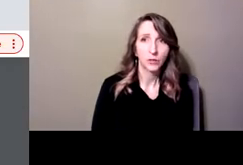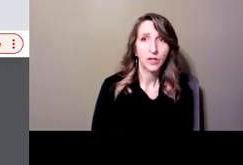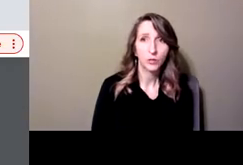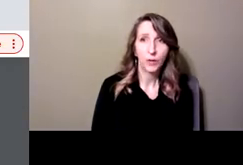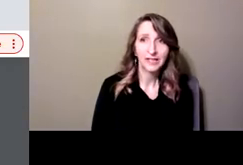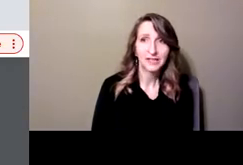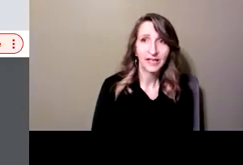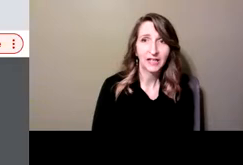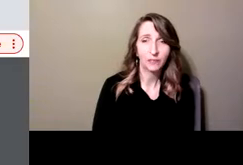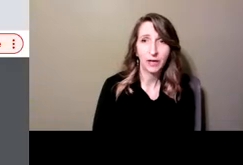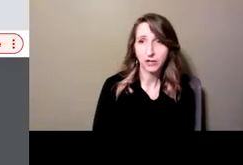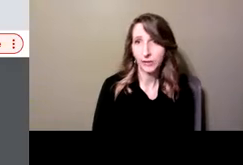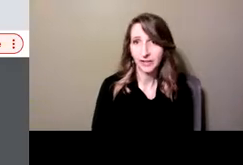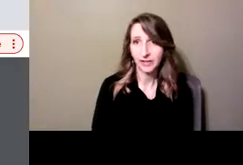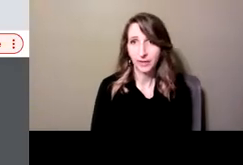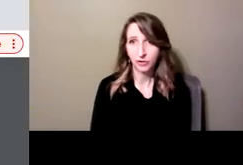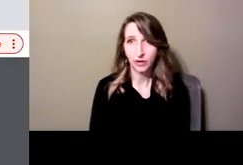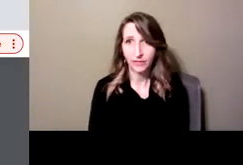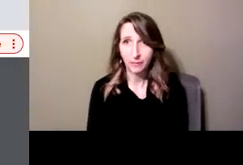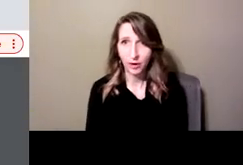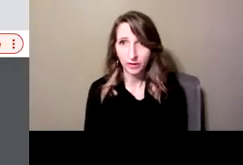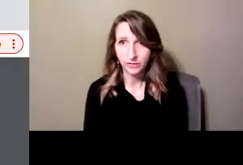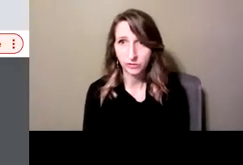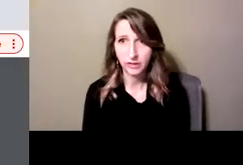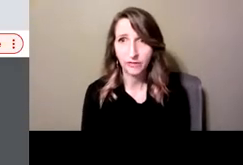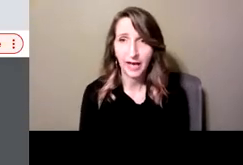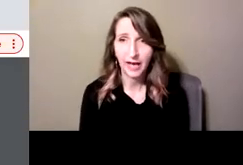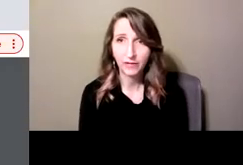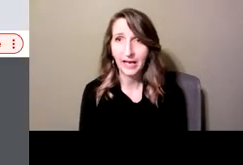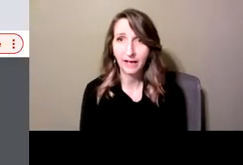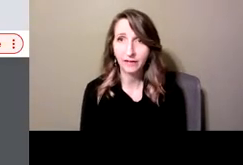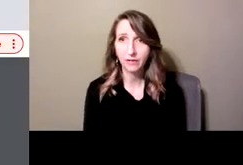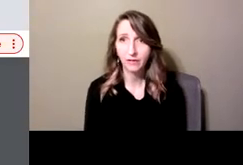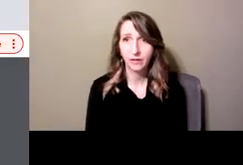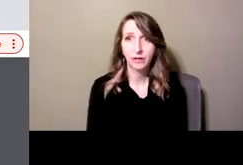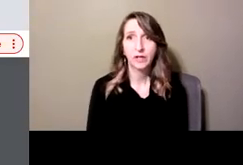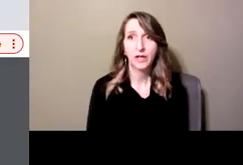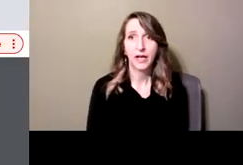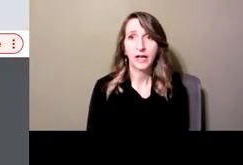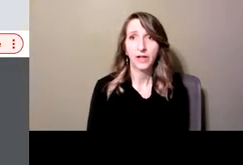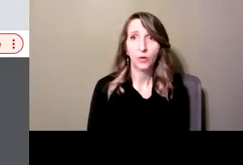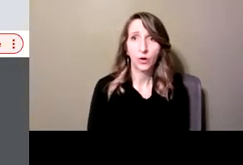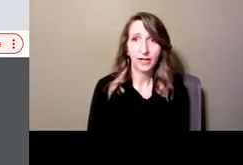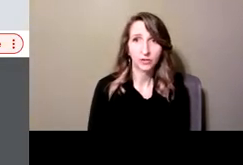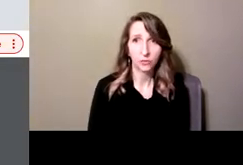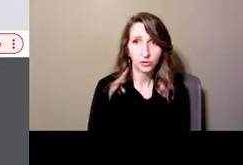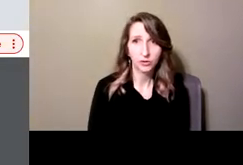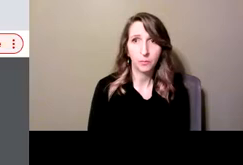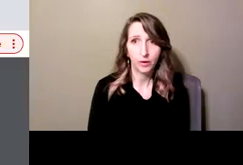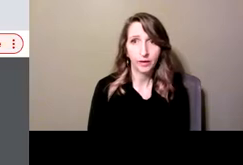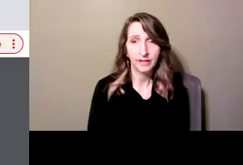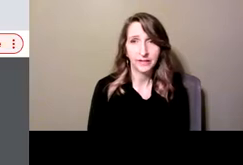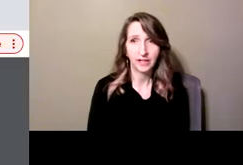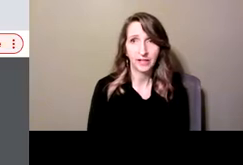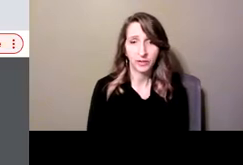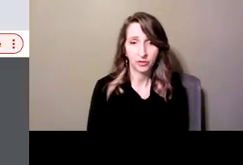So we can wait a second. If parents want to take a picture of that part of the screen right now, they can. And then we'll go ahead and scroll some